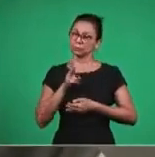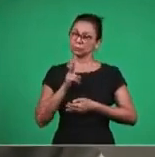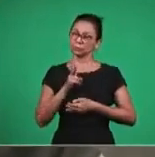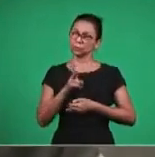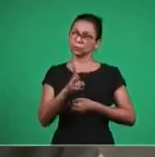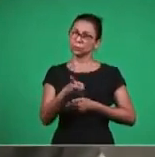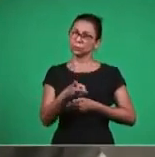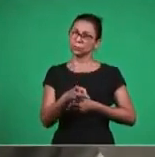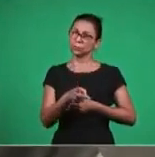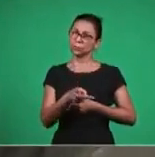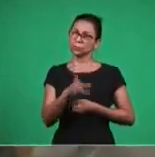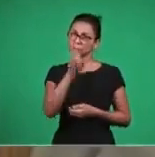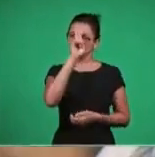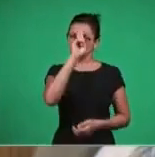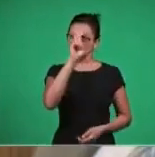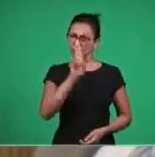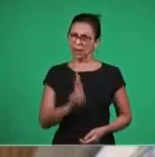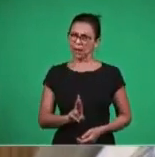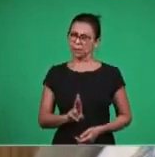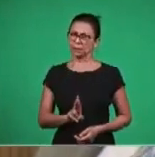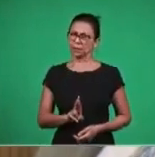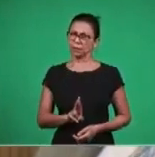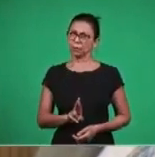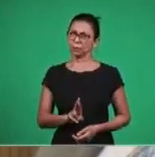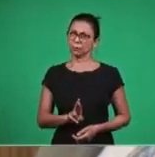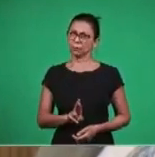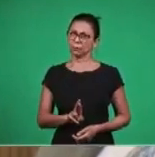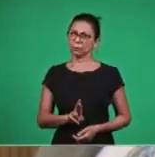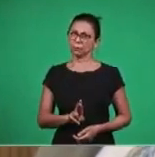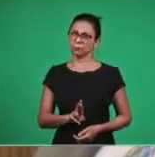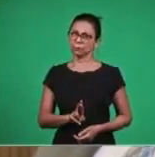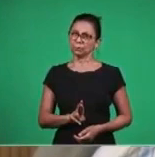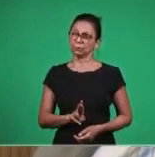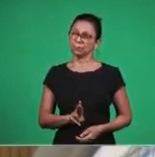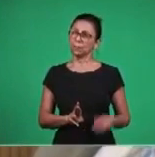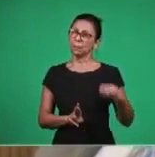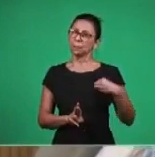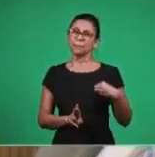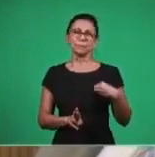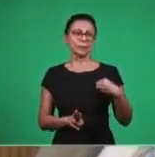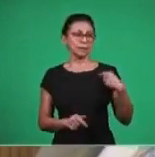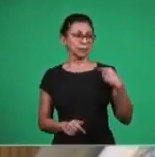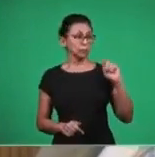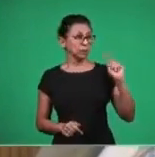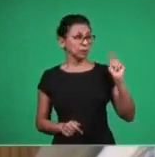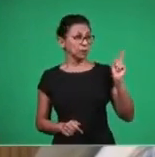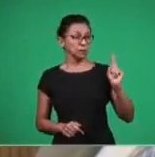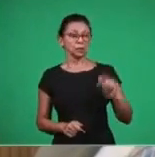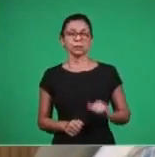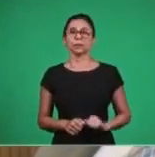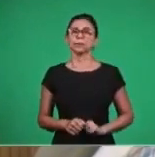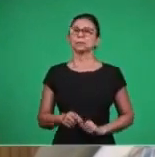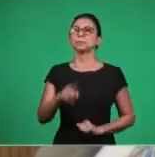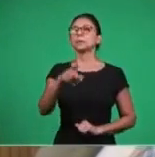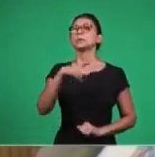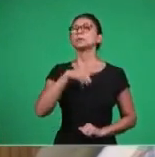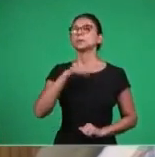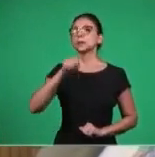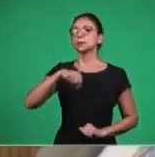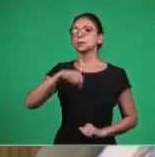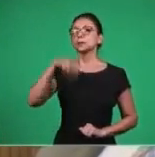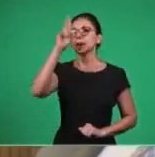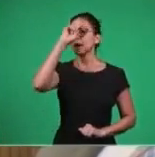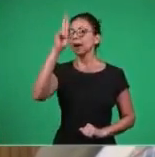wood. So that's what you mentioned there. So reason, I'm not in sin, but you are, because reason, human